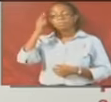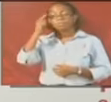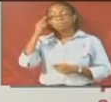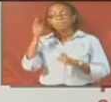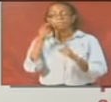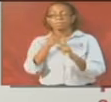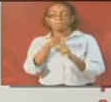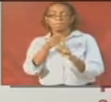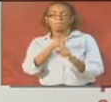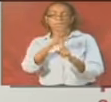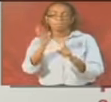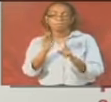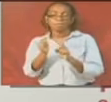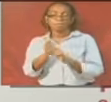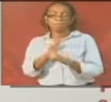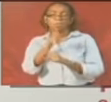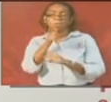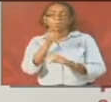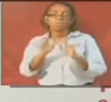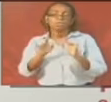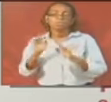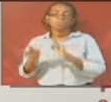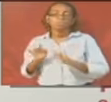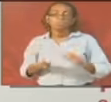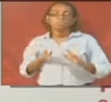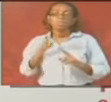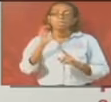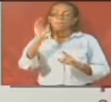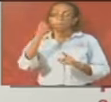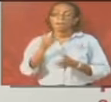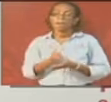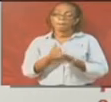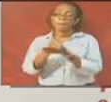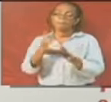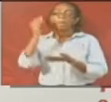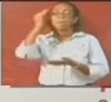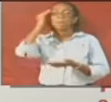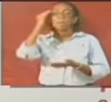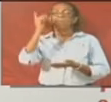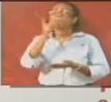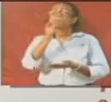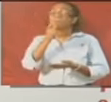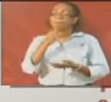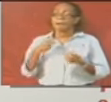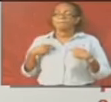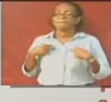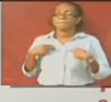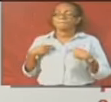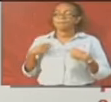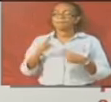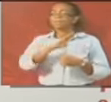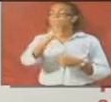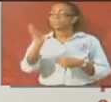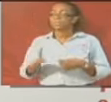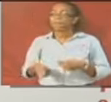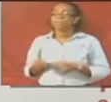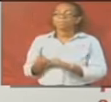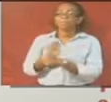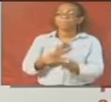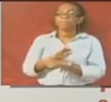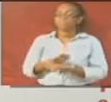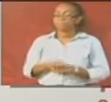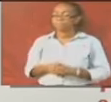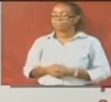some light on additional spread in addition to the current random sequencing that is being